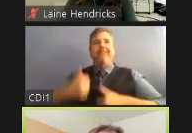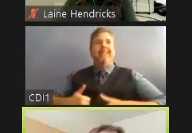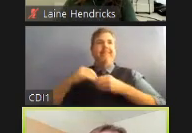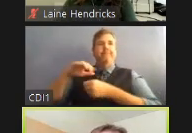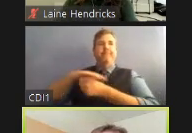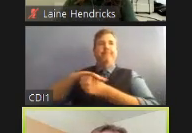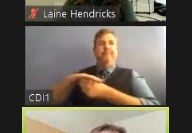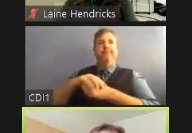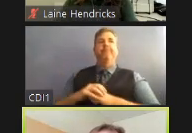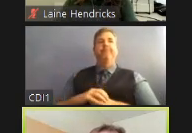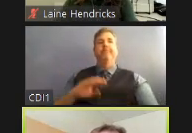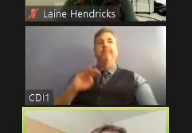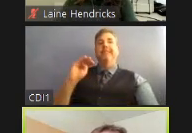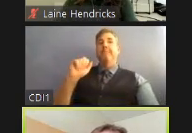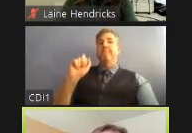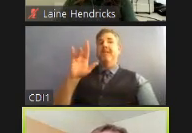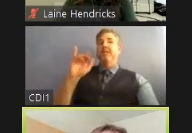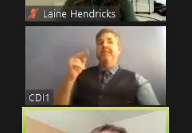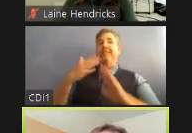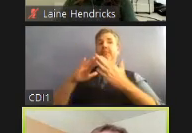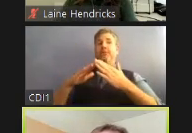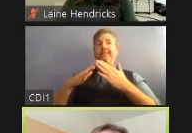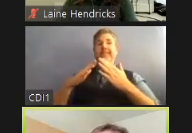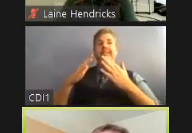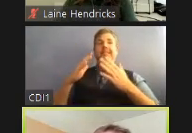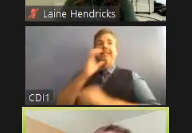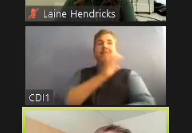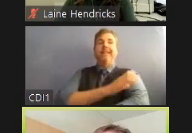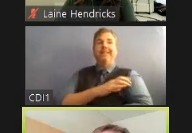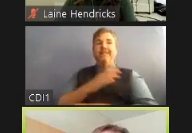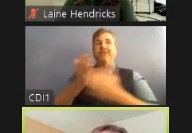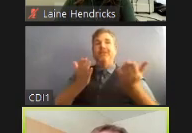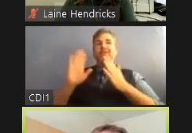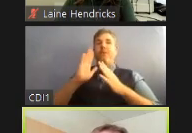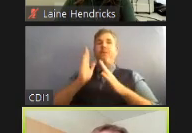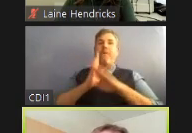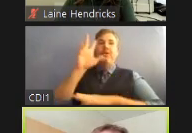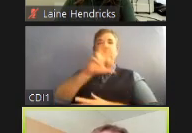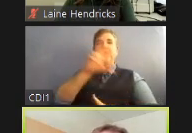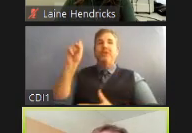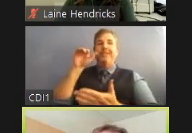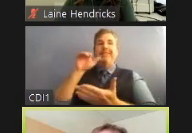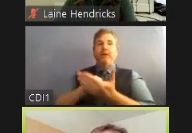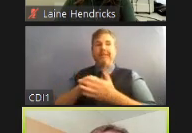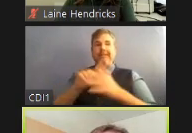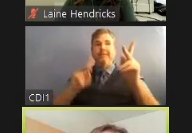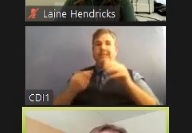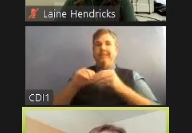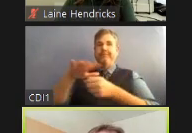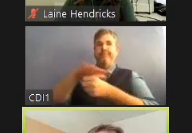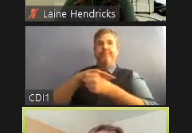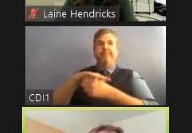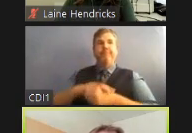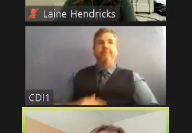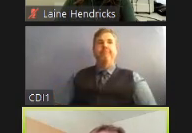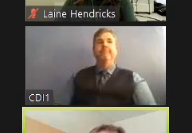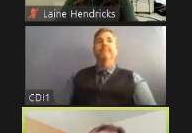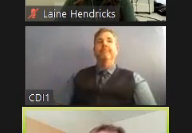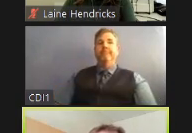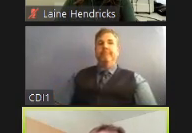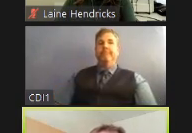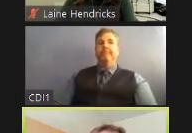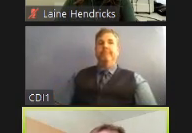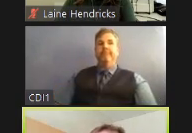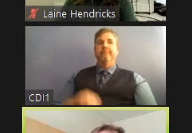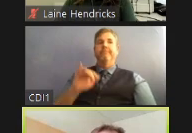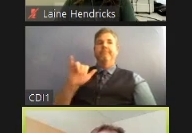serve over 30,000 individuals in this community of our low-income residents.